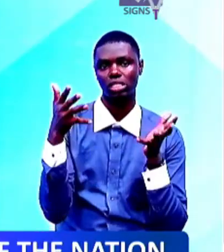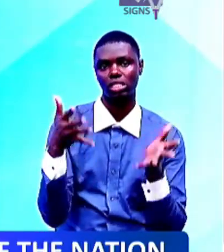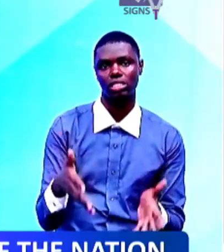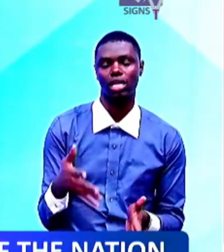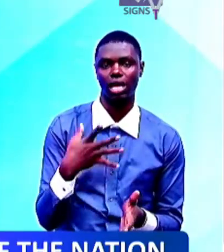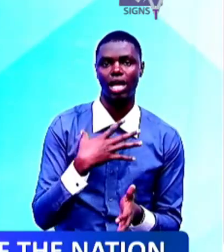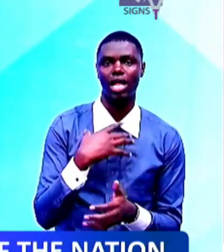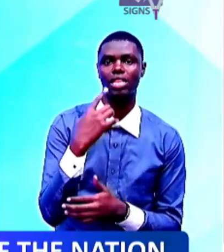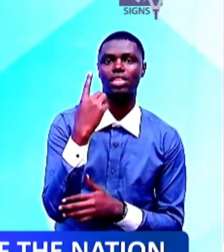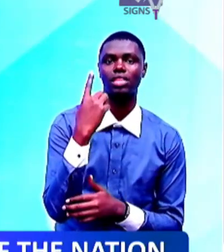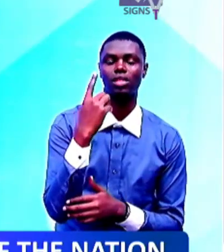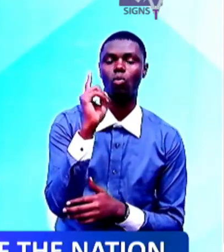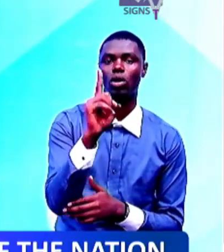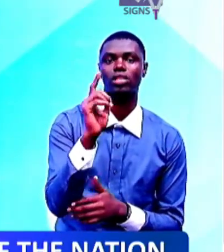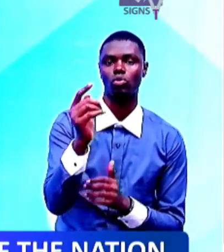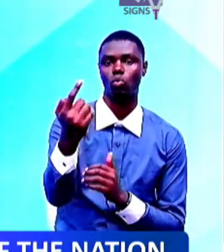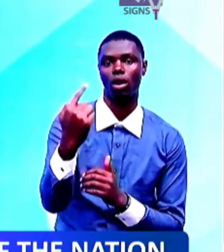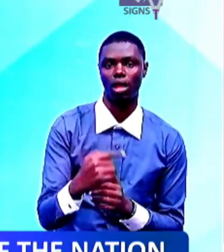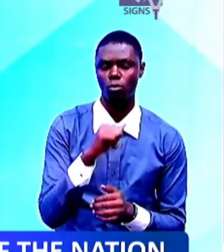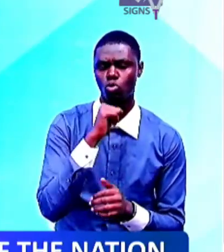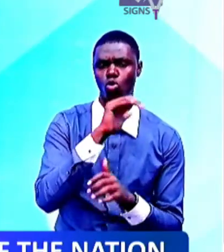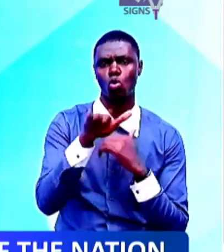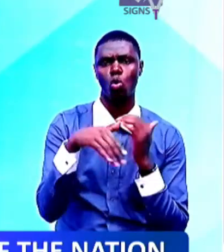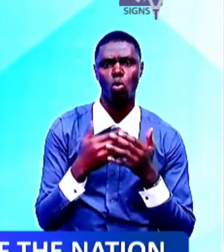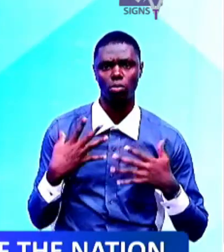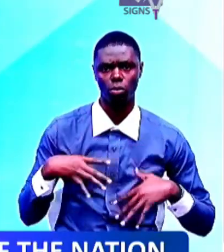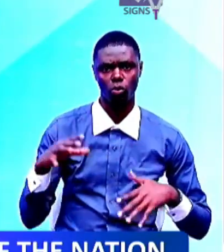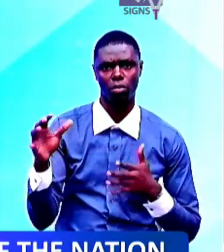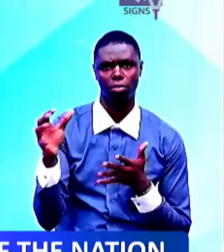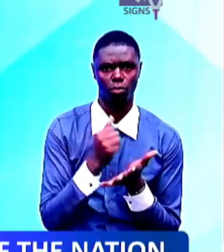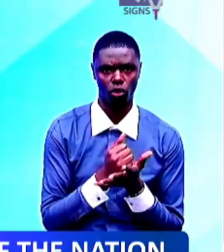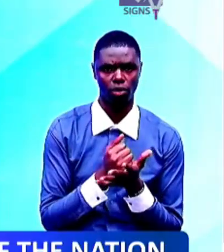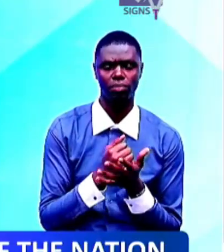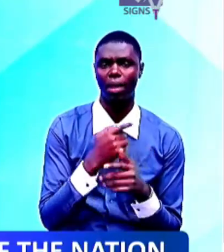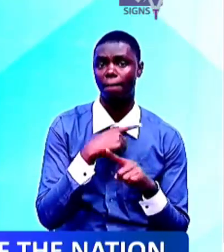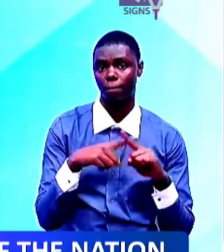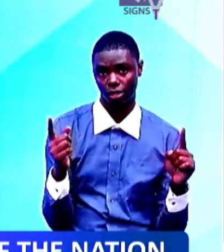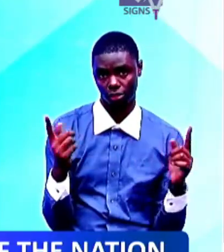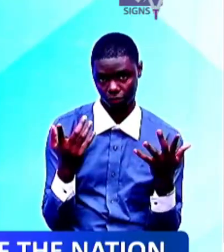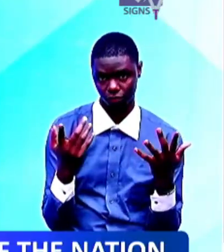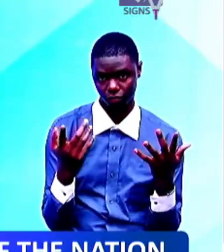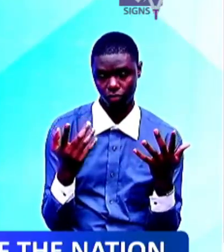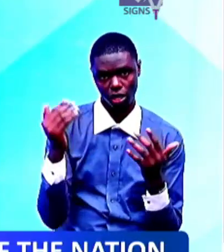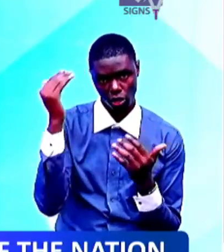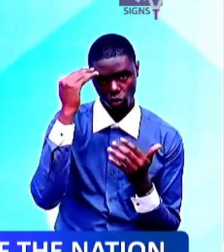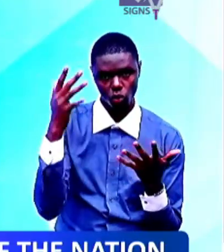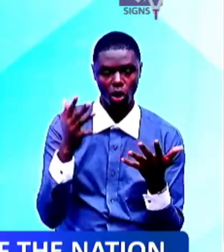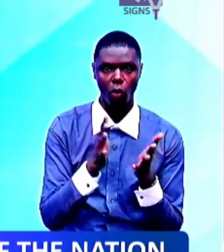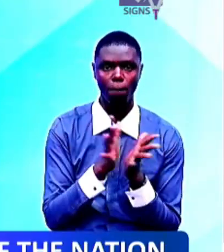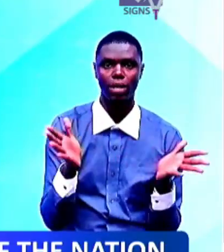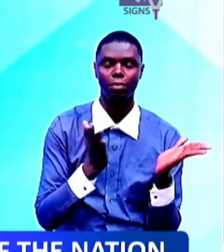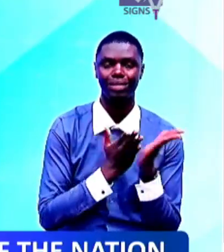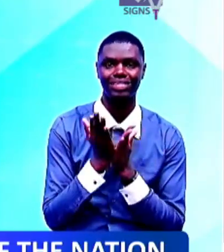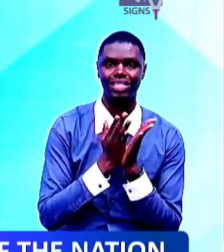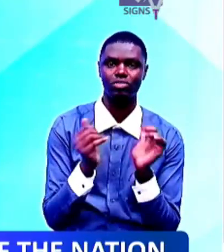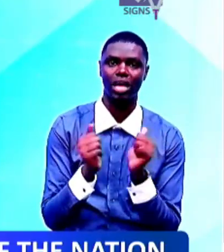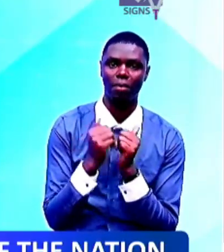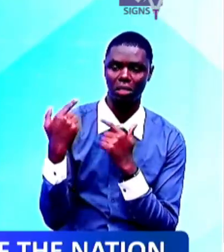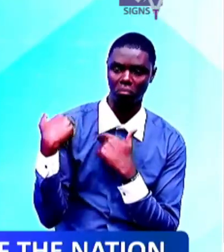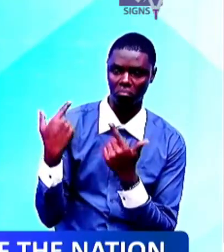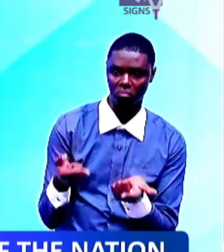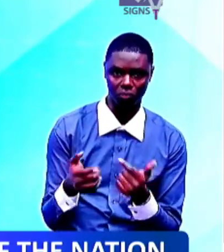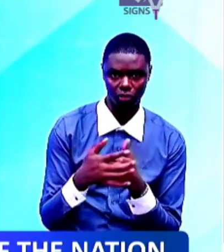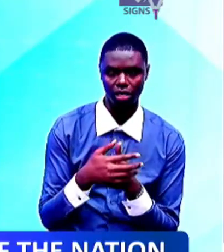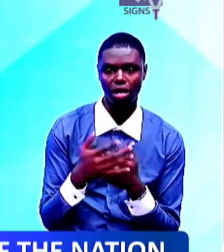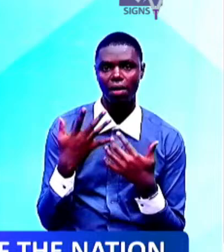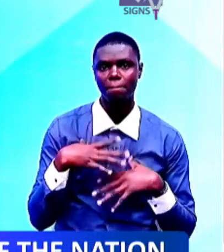one that will come. But not everybody will be employed. Unfortunately, you know how public service has been happening over the years.